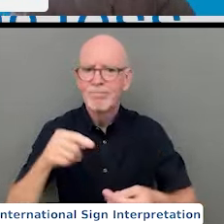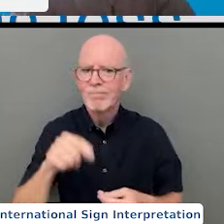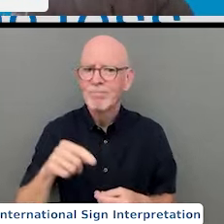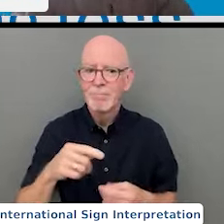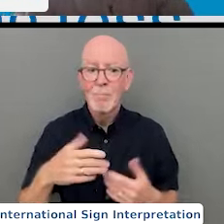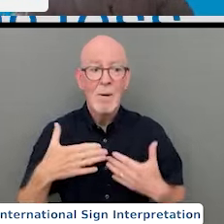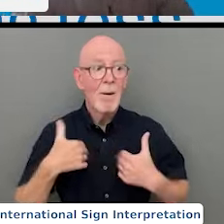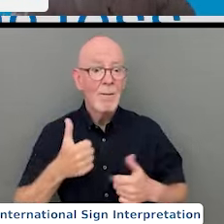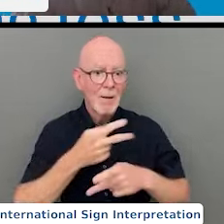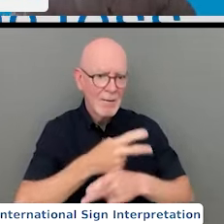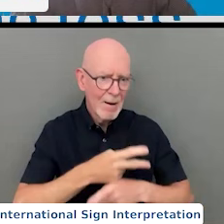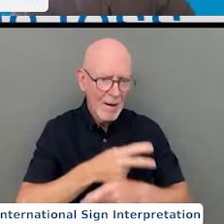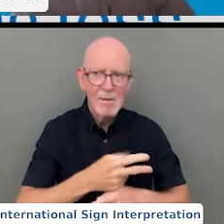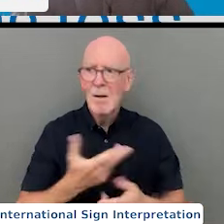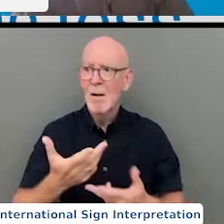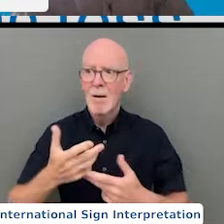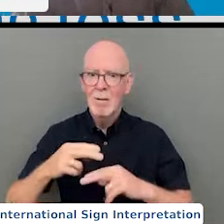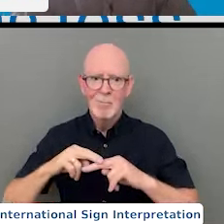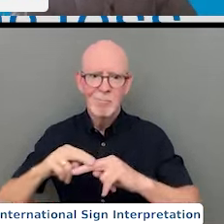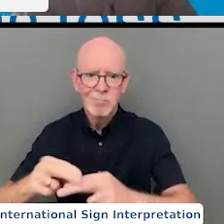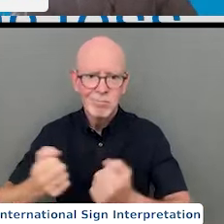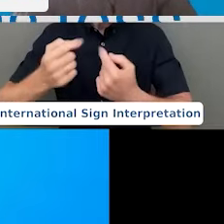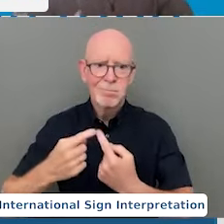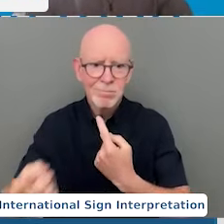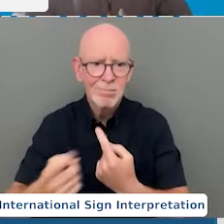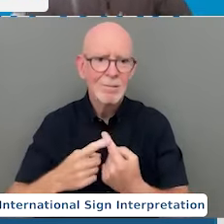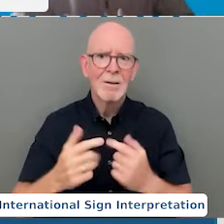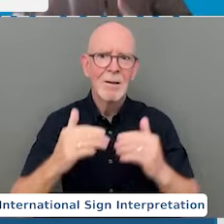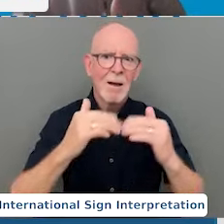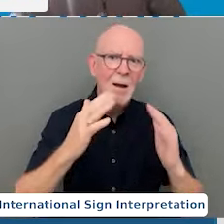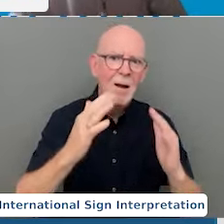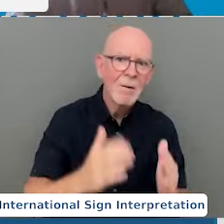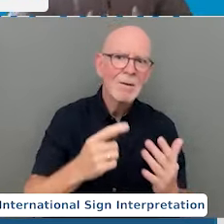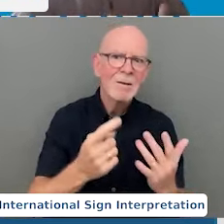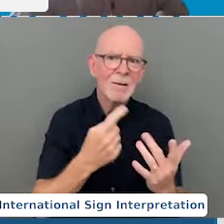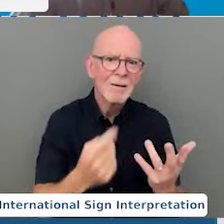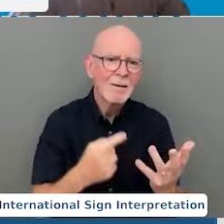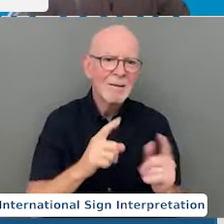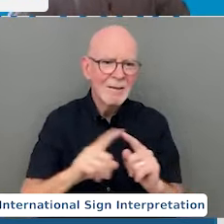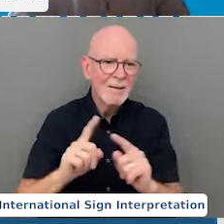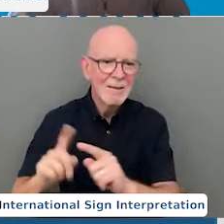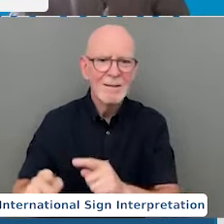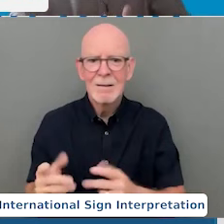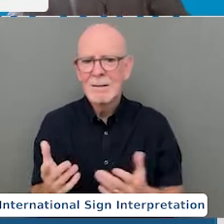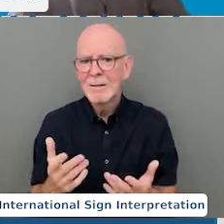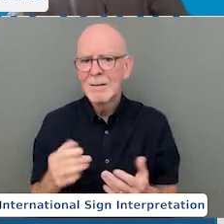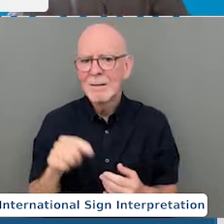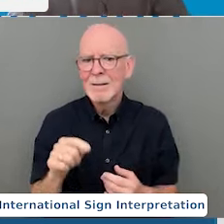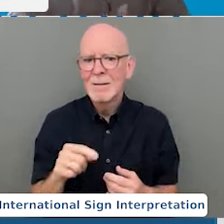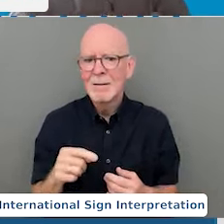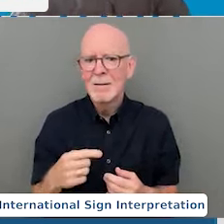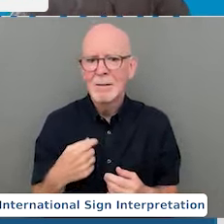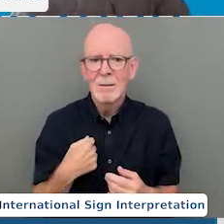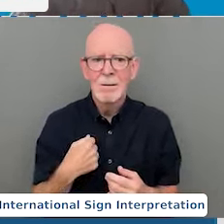device, rehabilitation, or modification, but they also spend more on general items, on